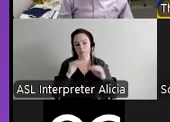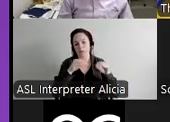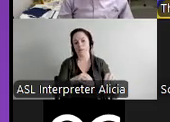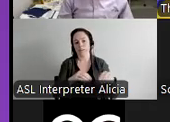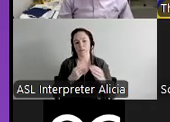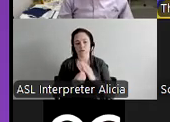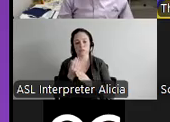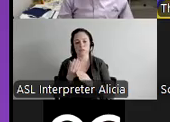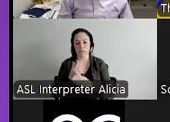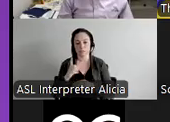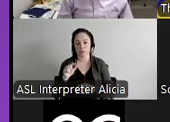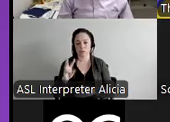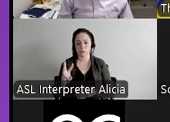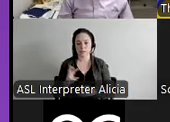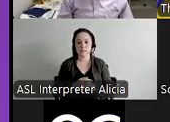spring.